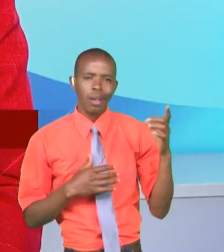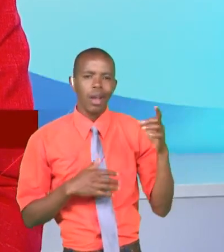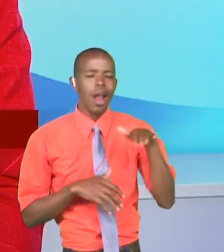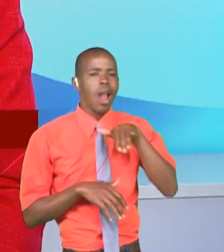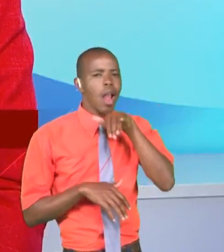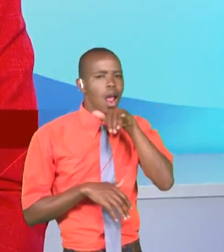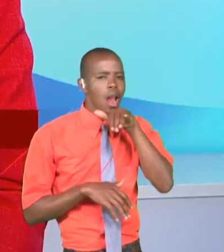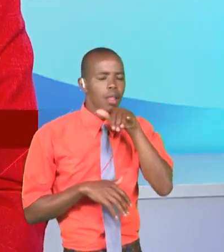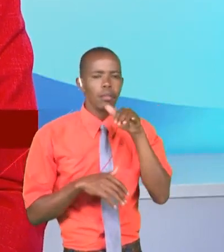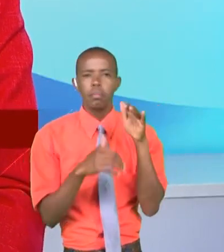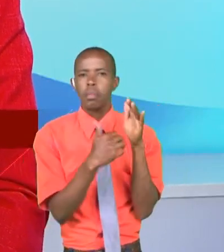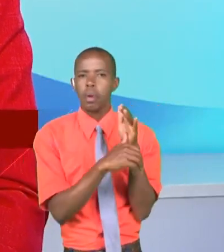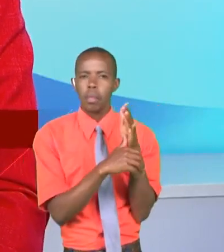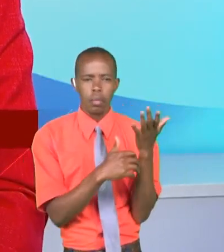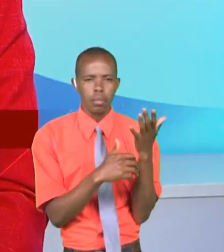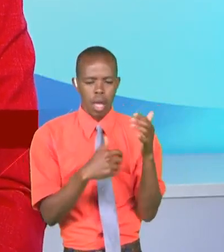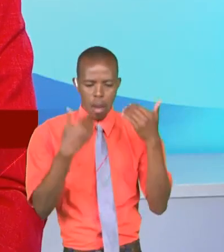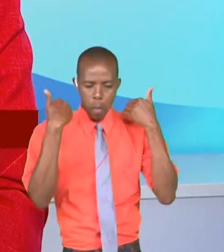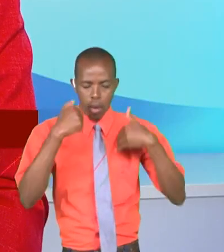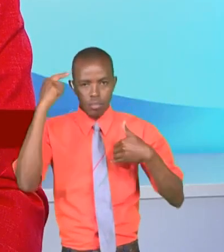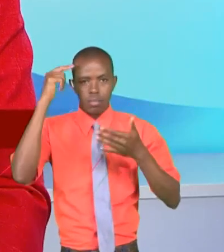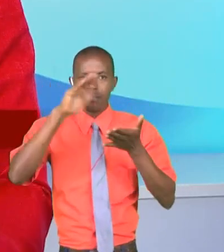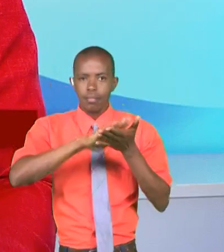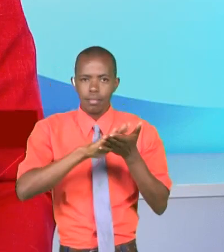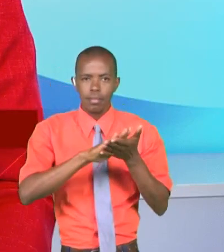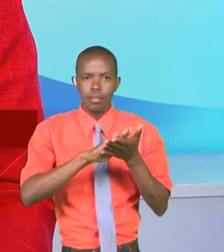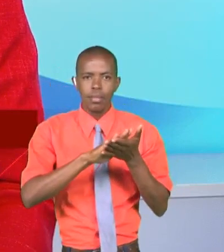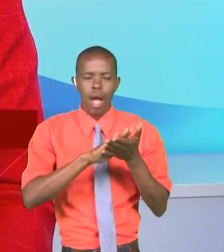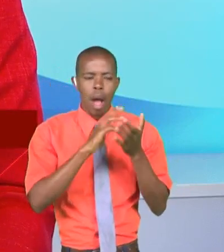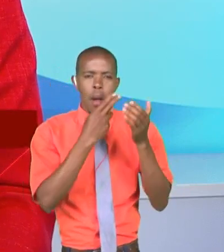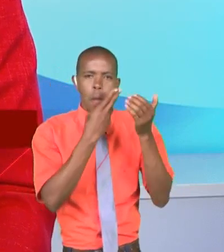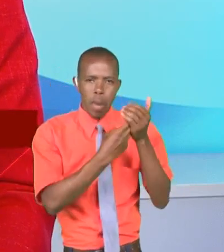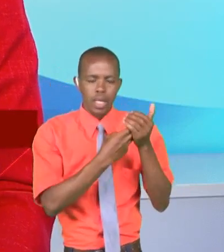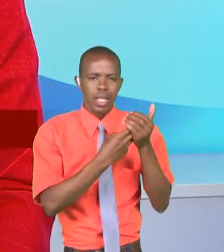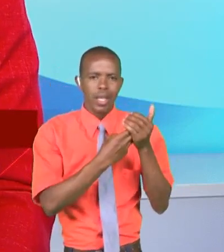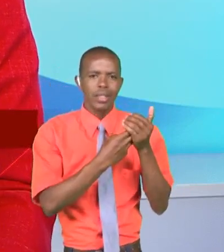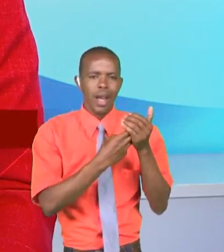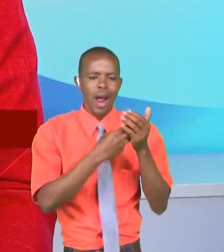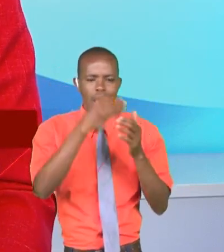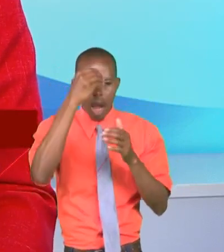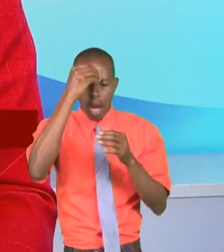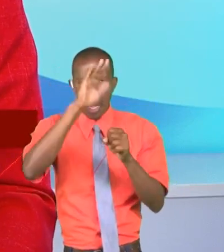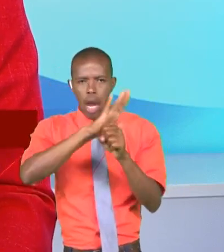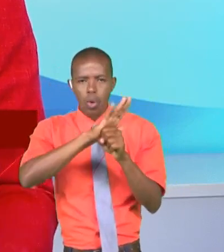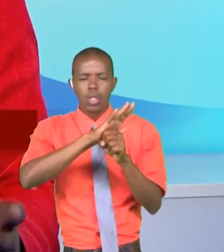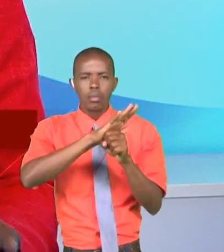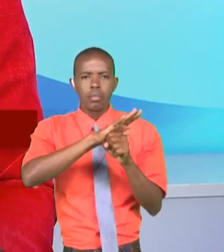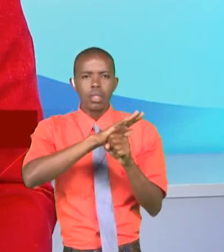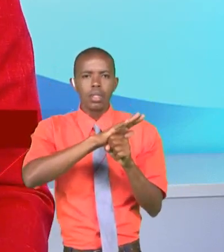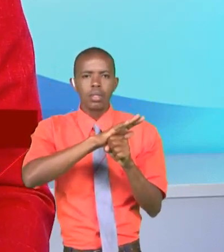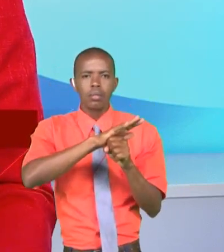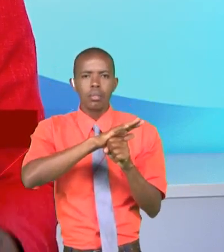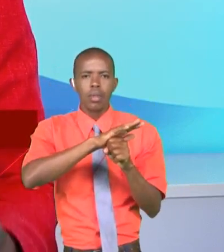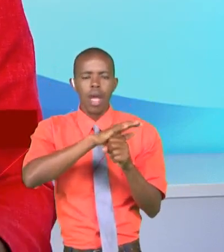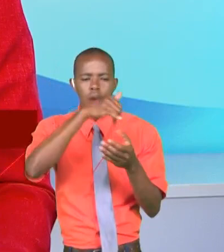was the issue. But I also believe that these partners are learned, and they had to engage